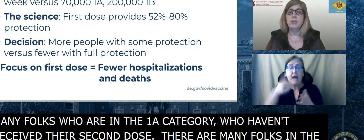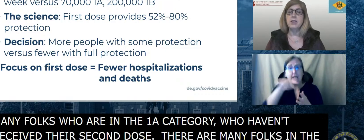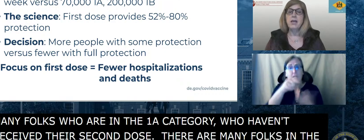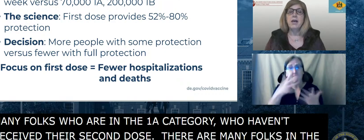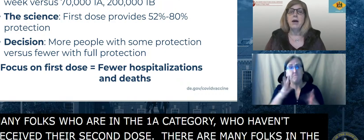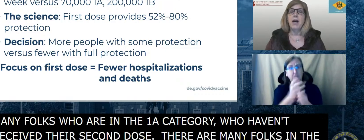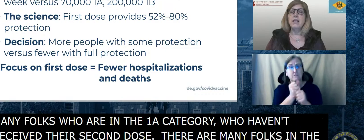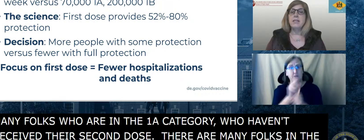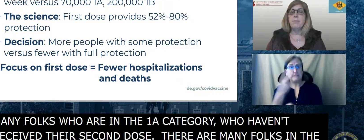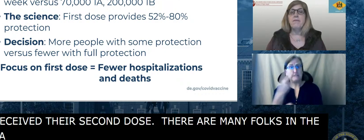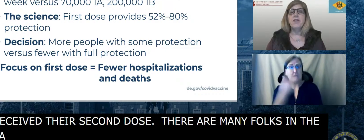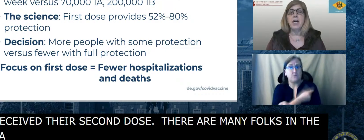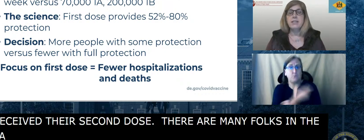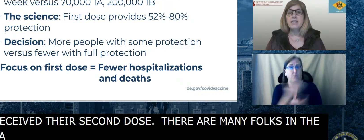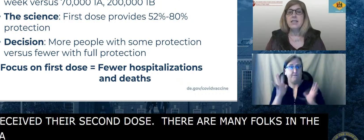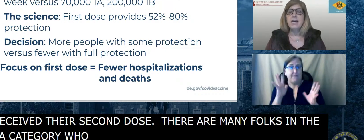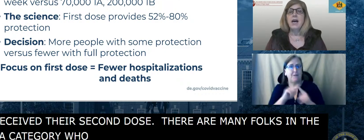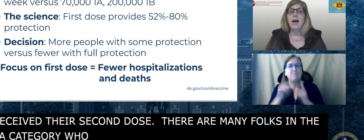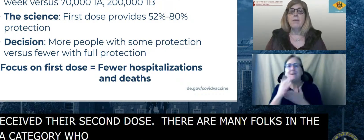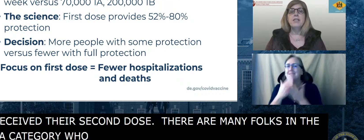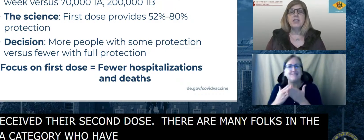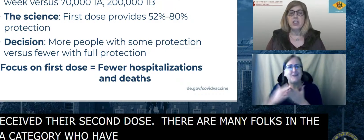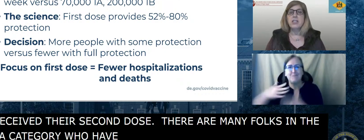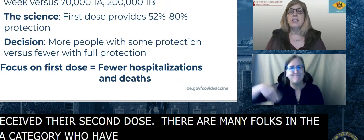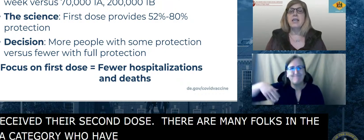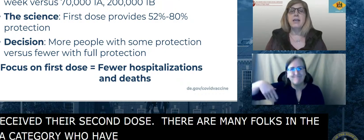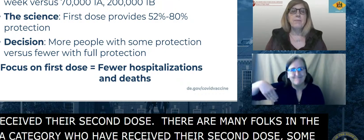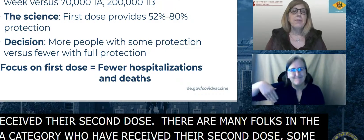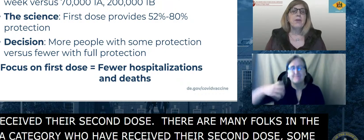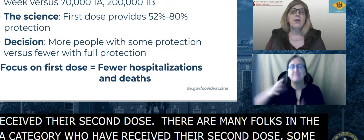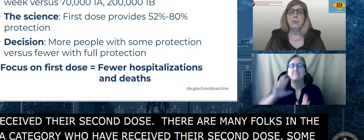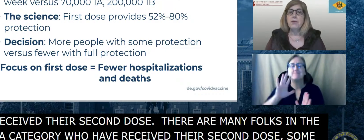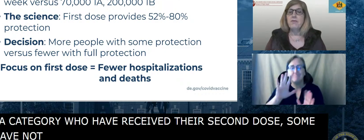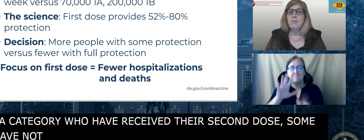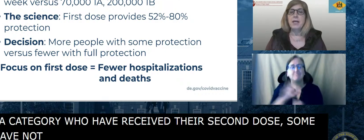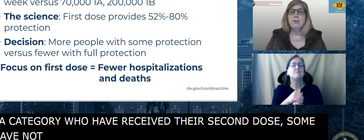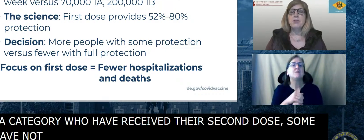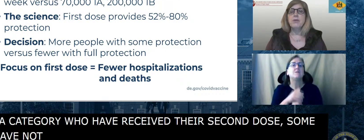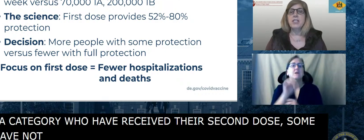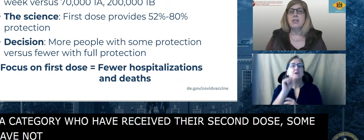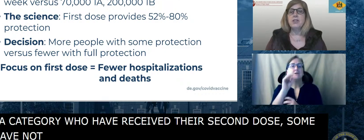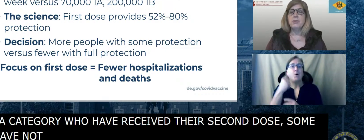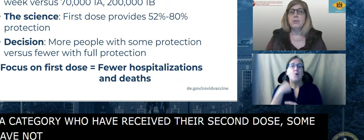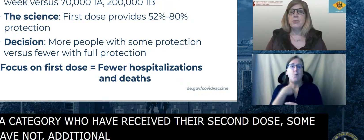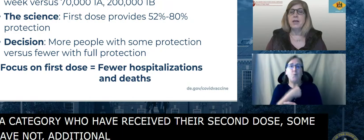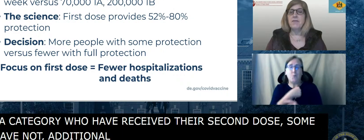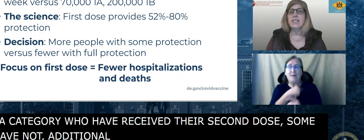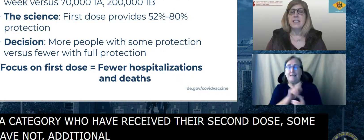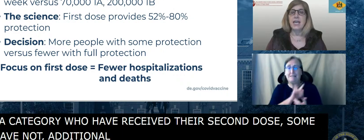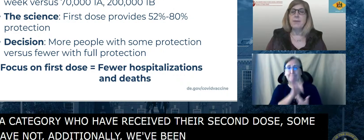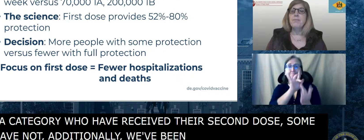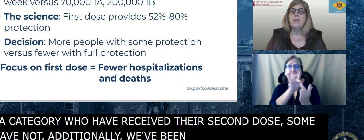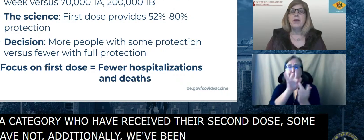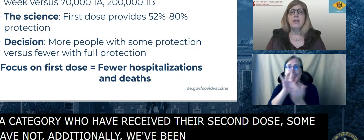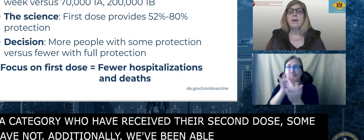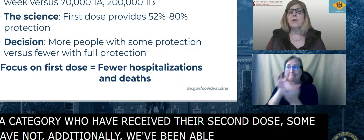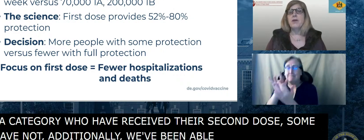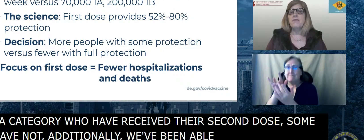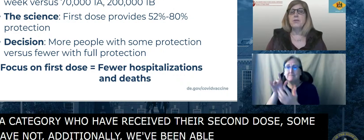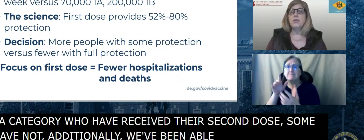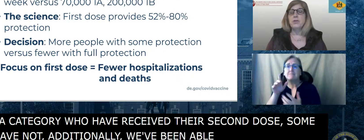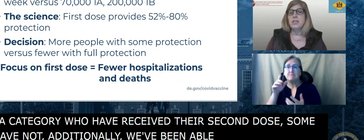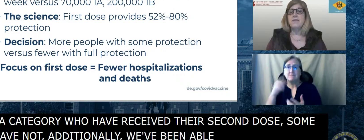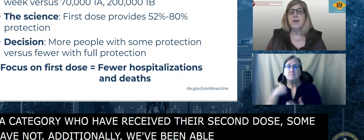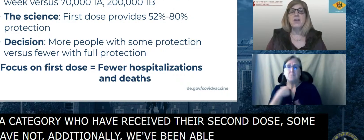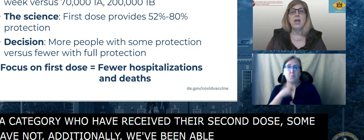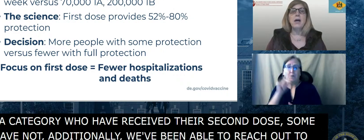second dose. Some have not. Additionally, we've been able to reach out to and vaccinate a number of